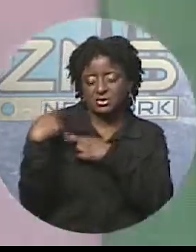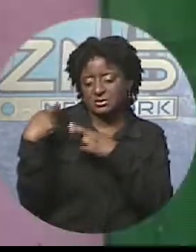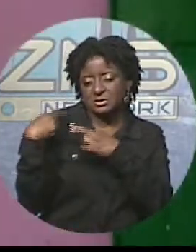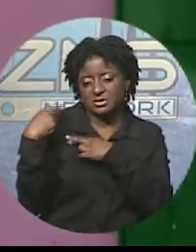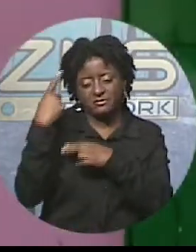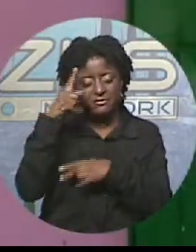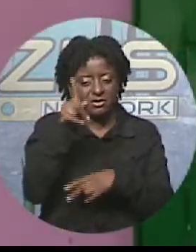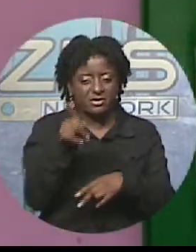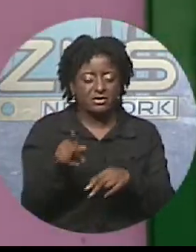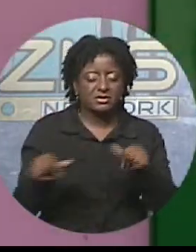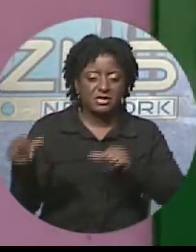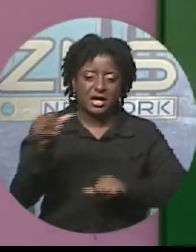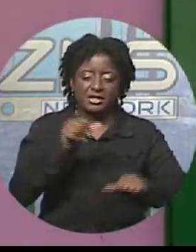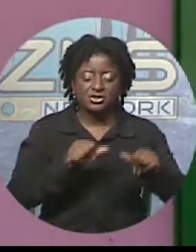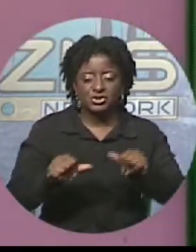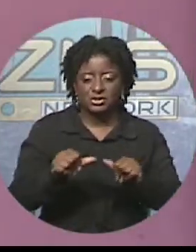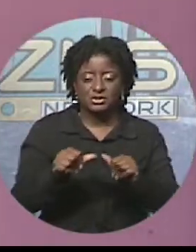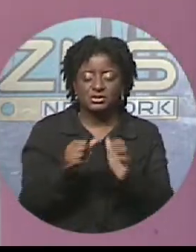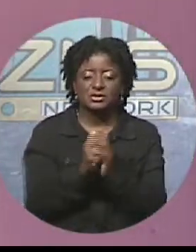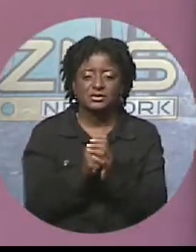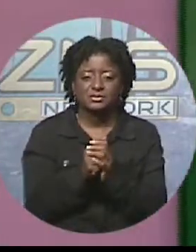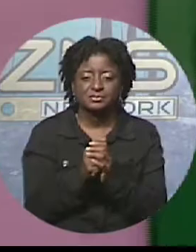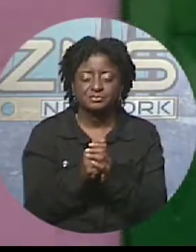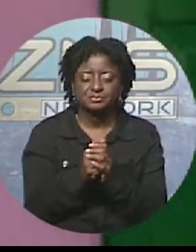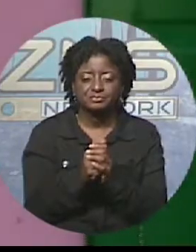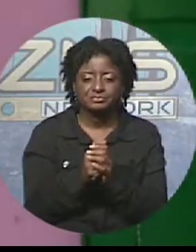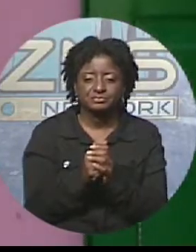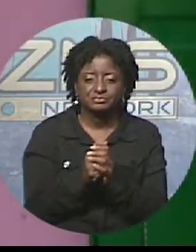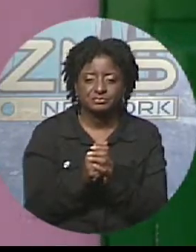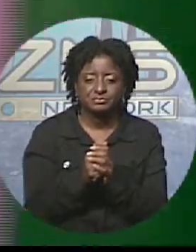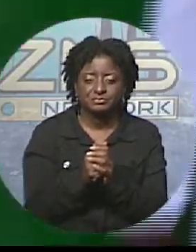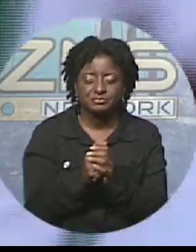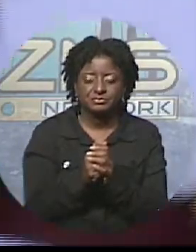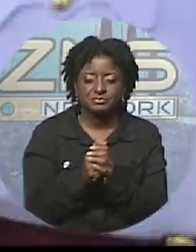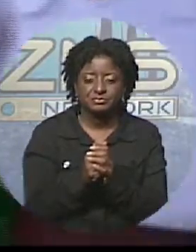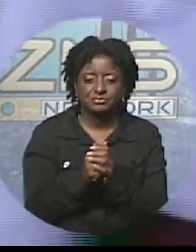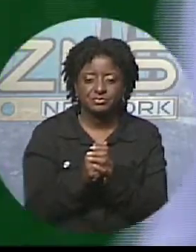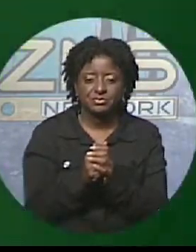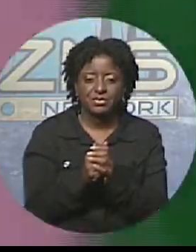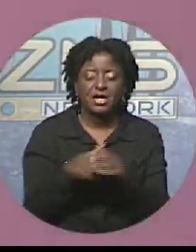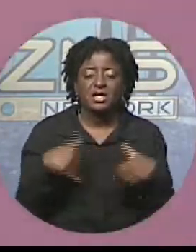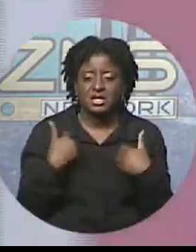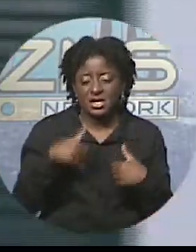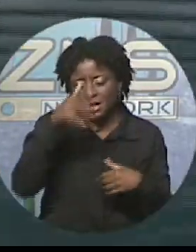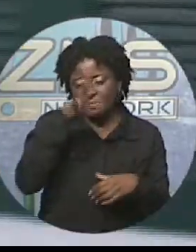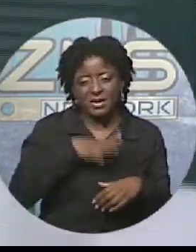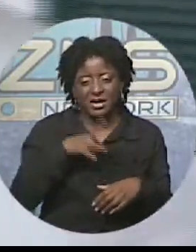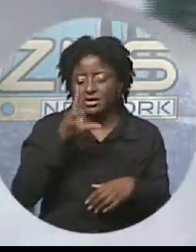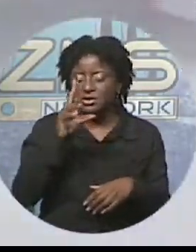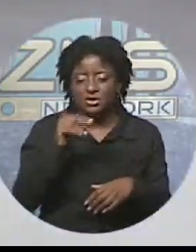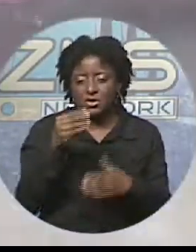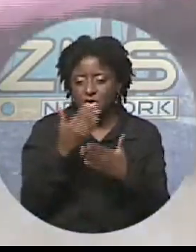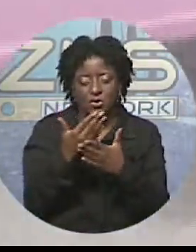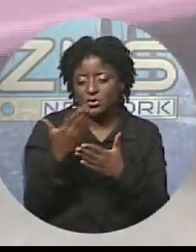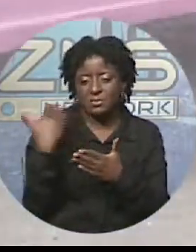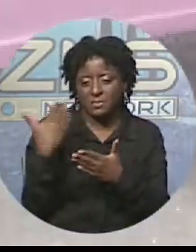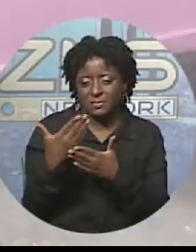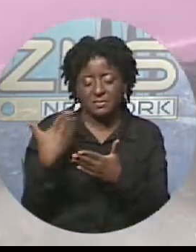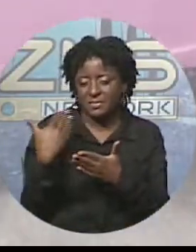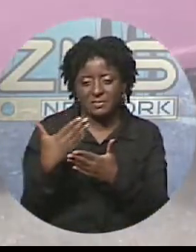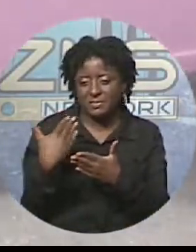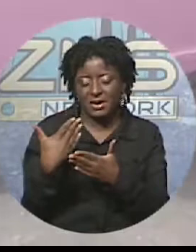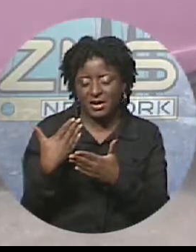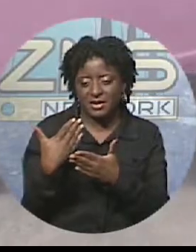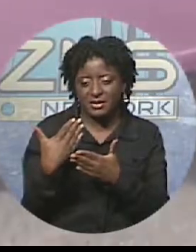reoffending. In his mitigation submissions, attorney Muriel Ducille said his client is a young man with no previous convictions. He said Farrington could